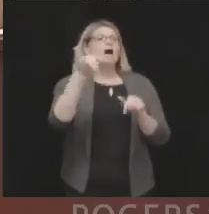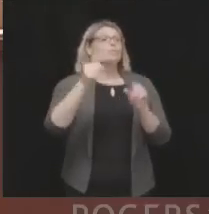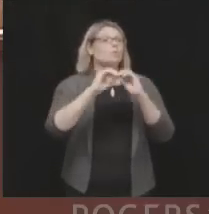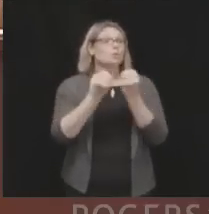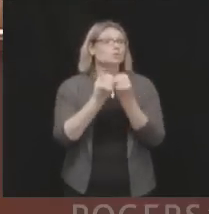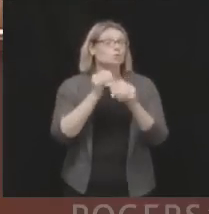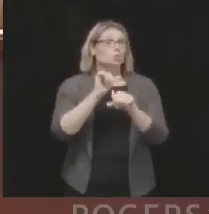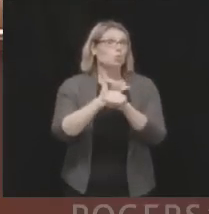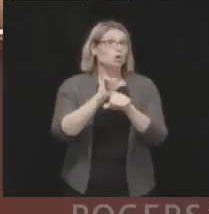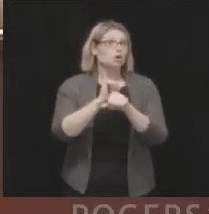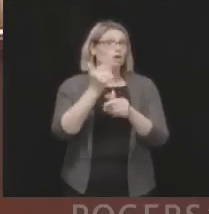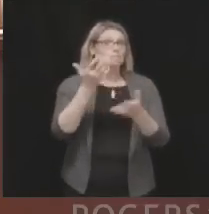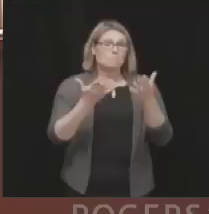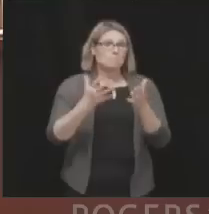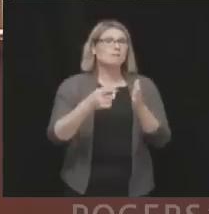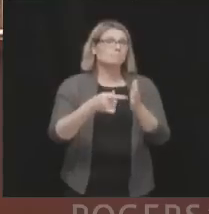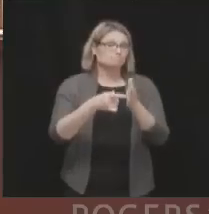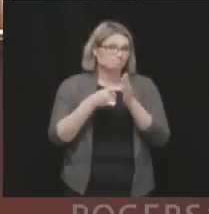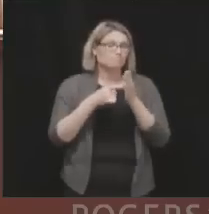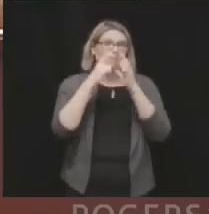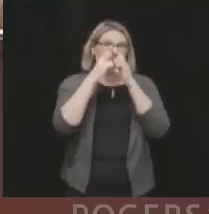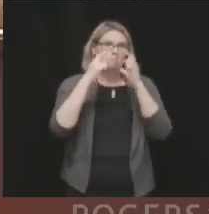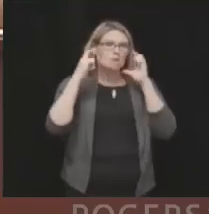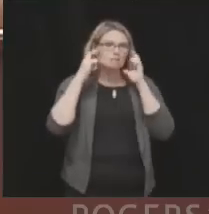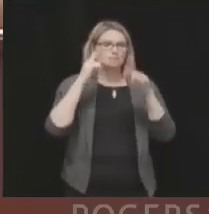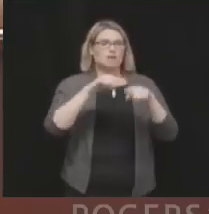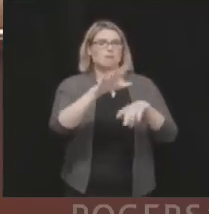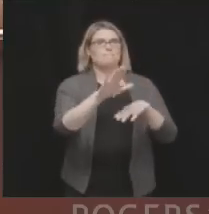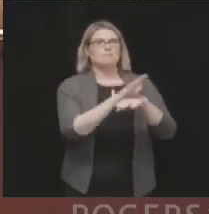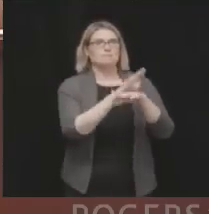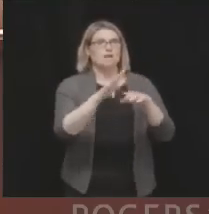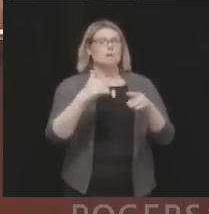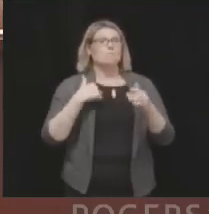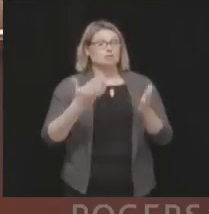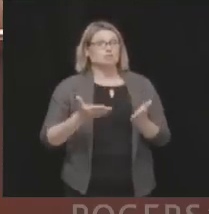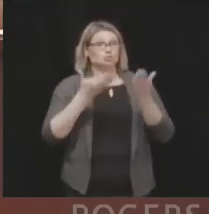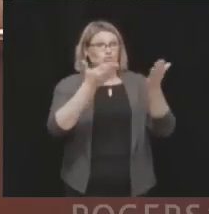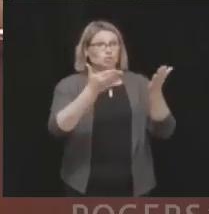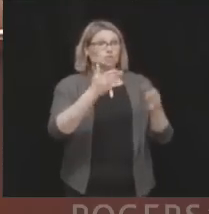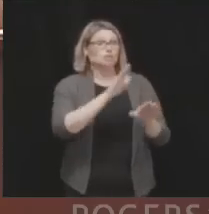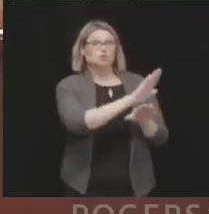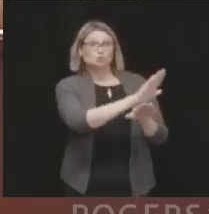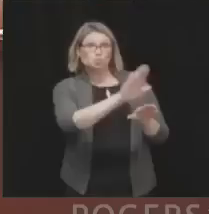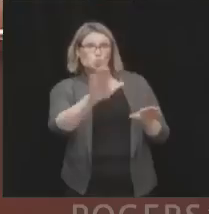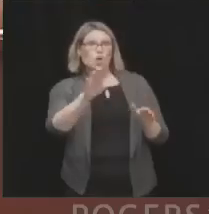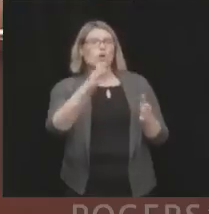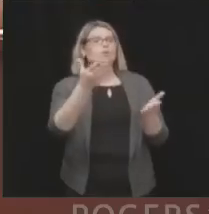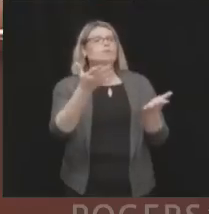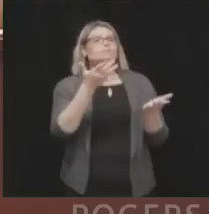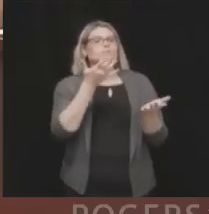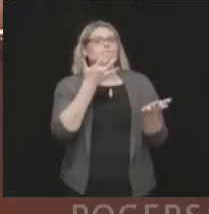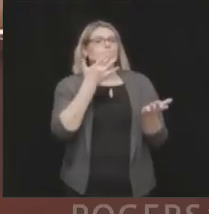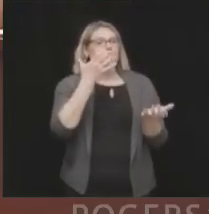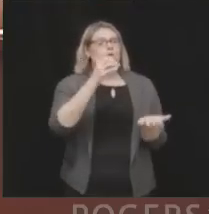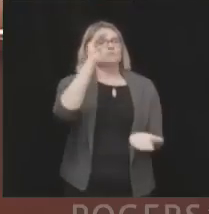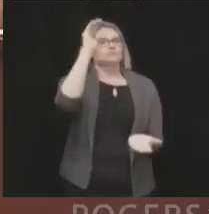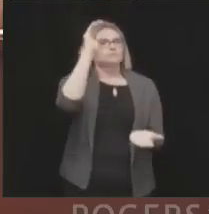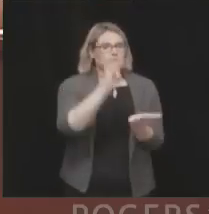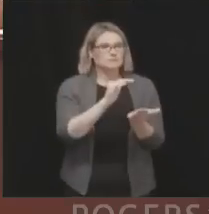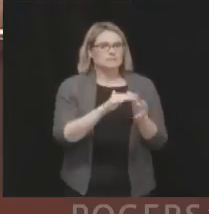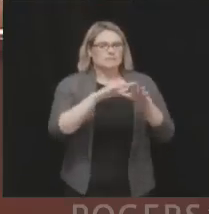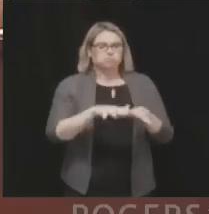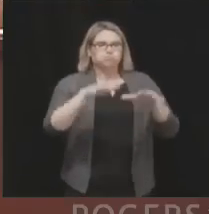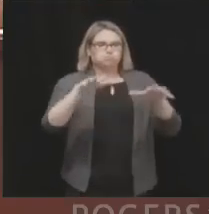golf will be strong. Remind yourself to resist it. Remember the importance of washing your hands, not touching your face, and